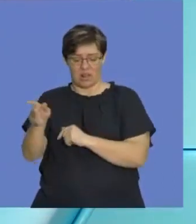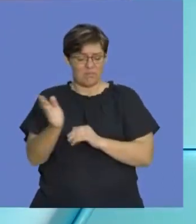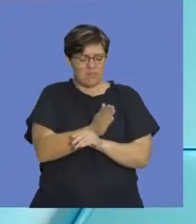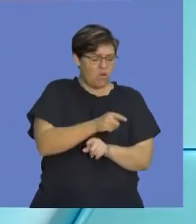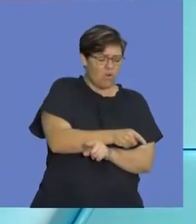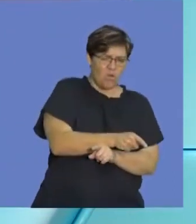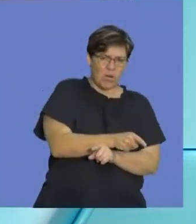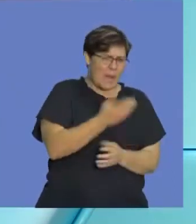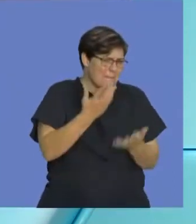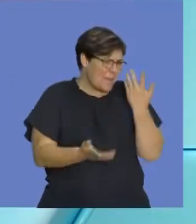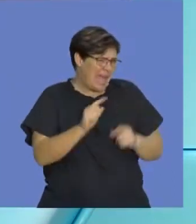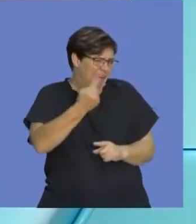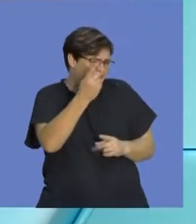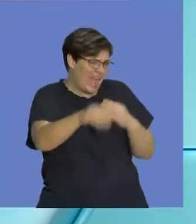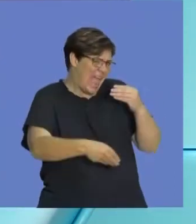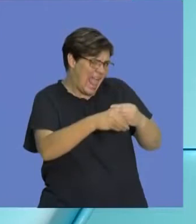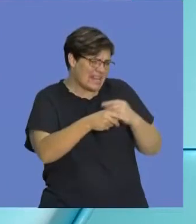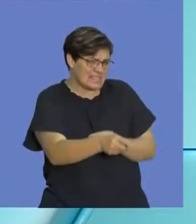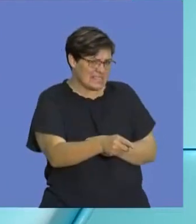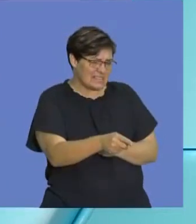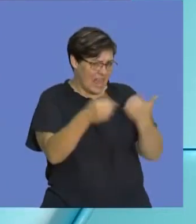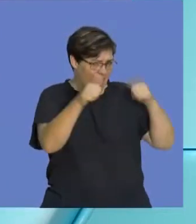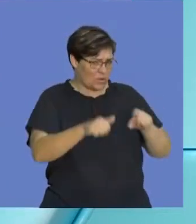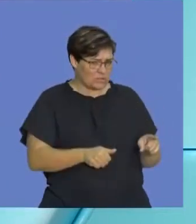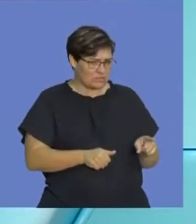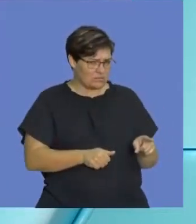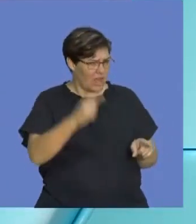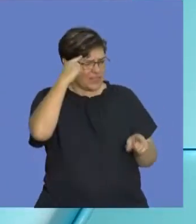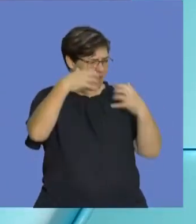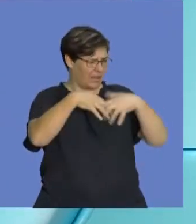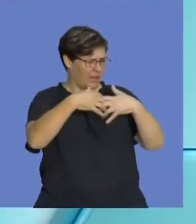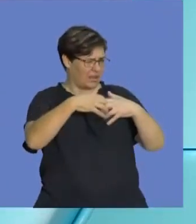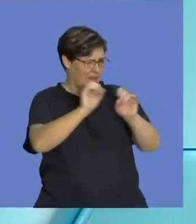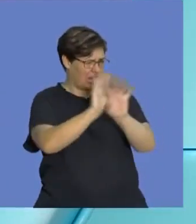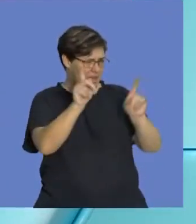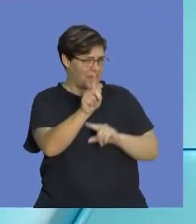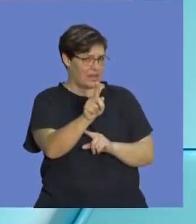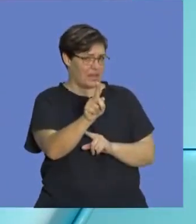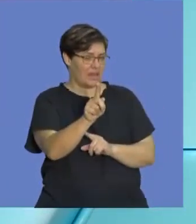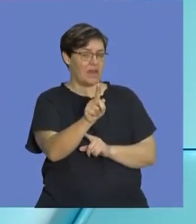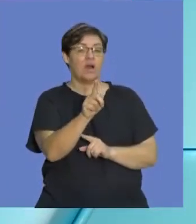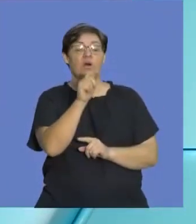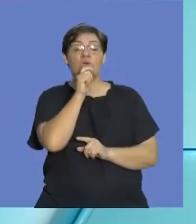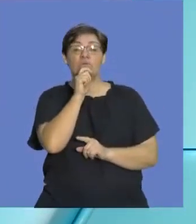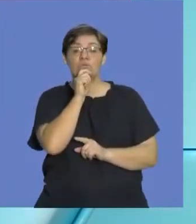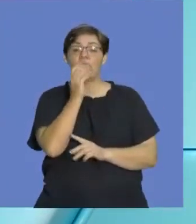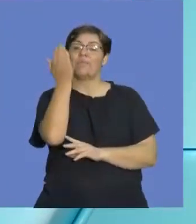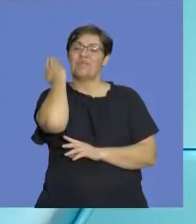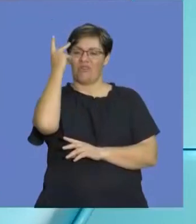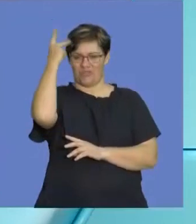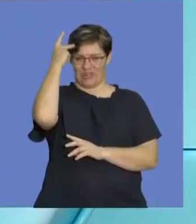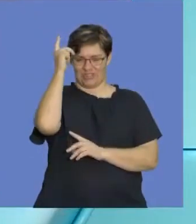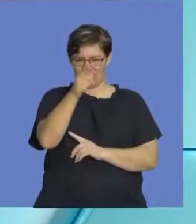is there any other possible entry in this account? Think about it. And I want you to use prior